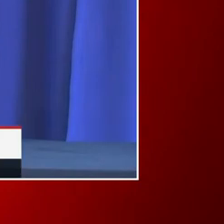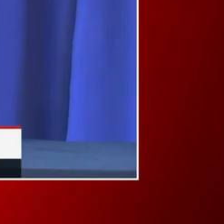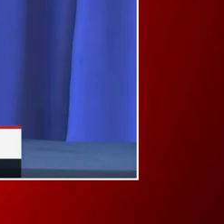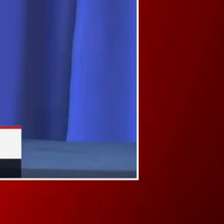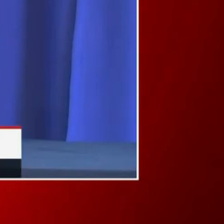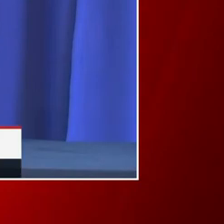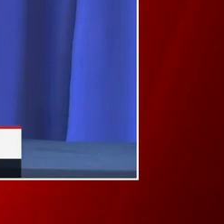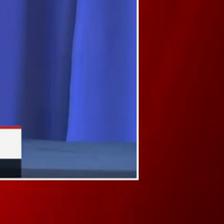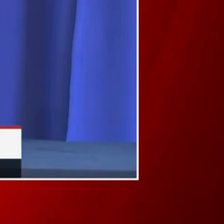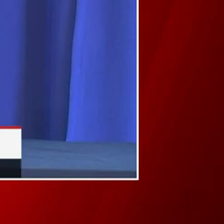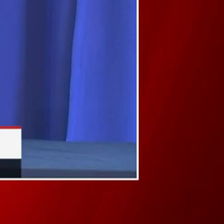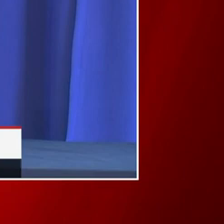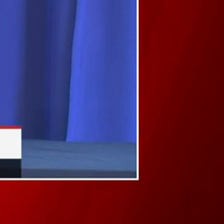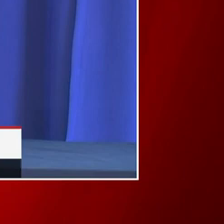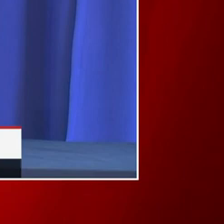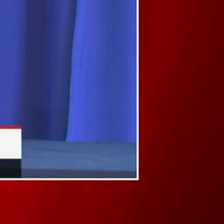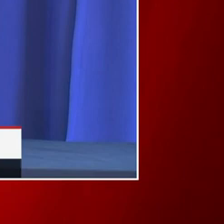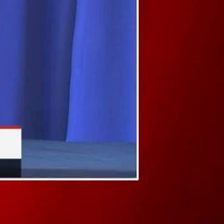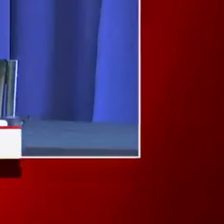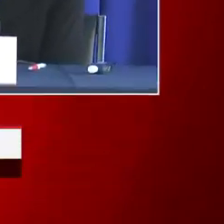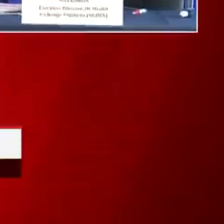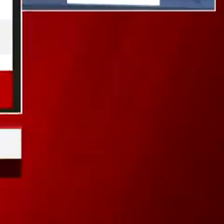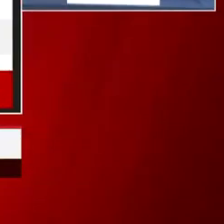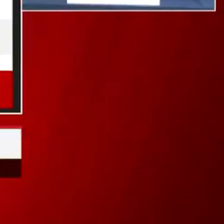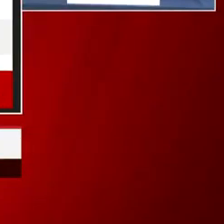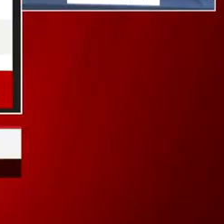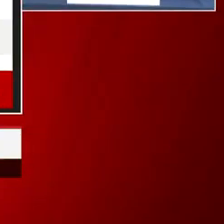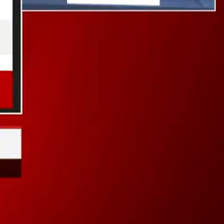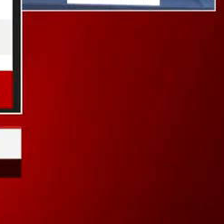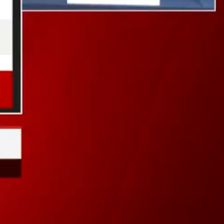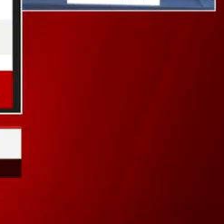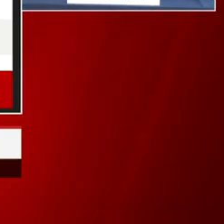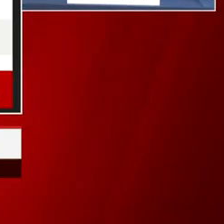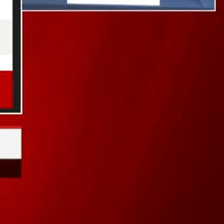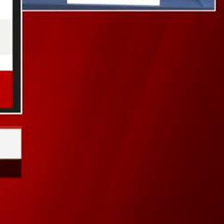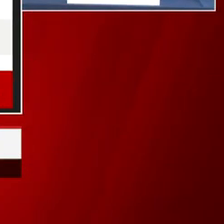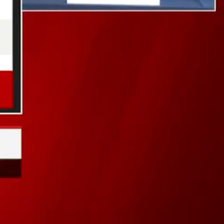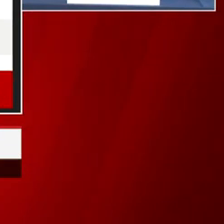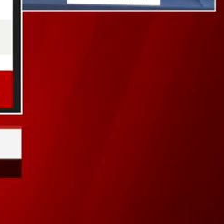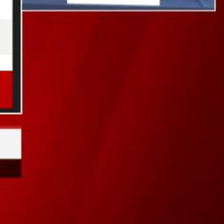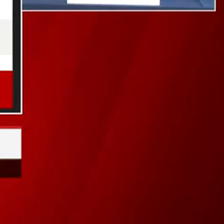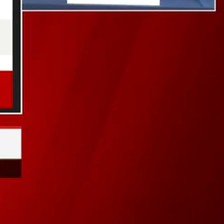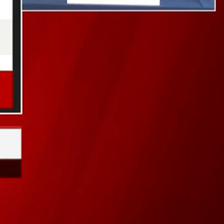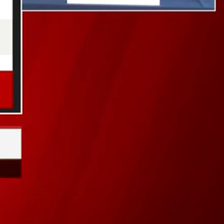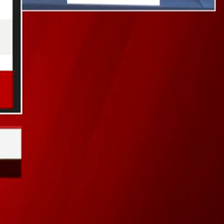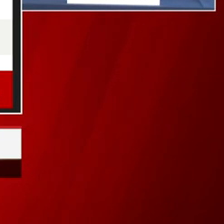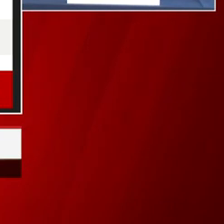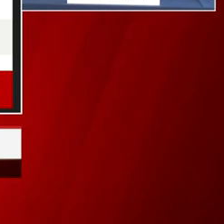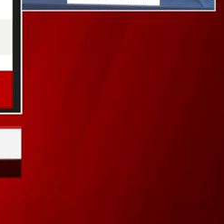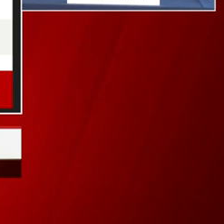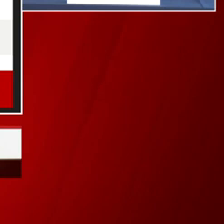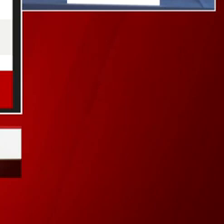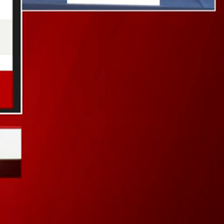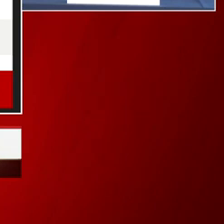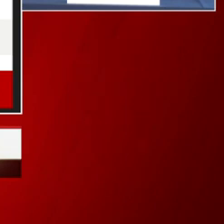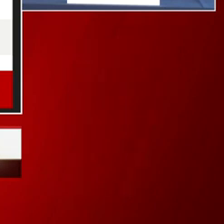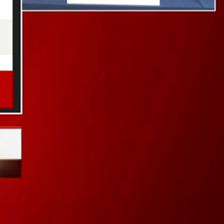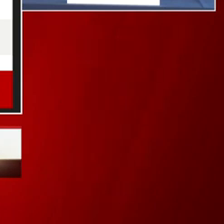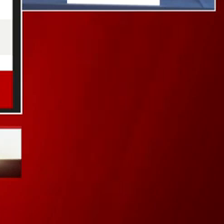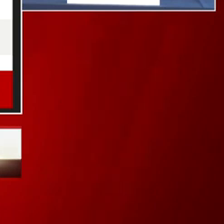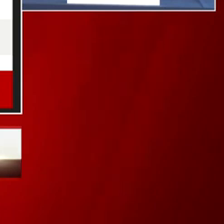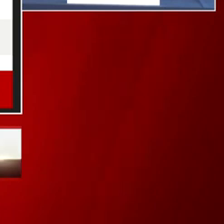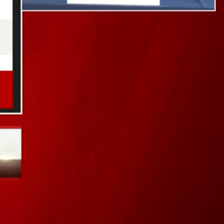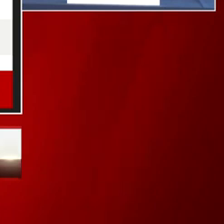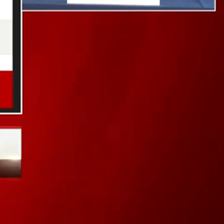So during the pandemic, we've made it even easier to get health insurance. Anyone who needs